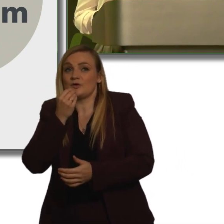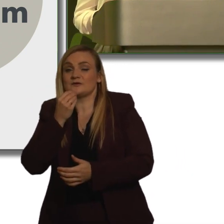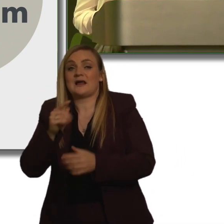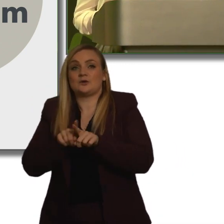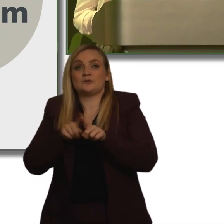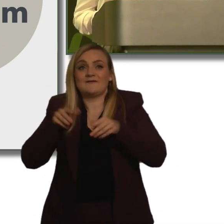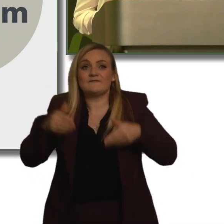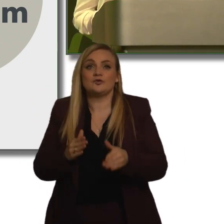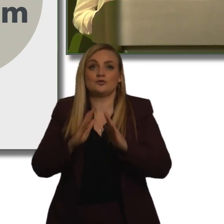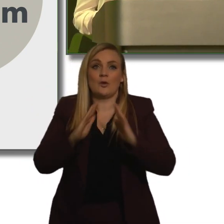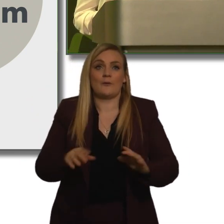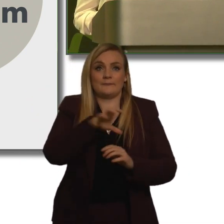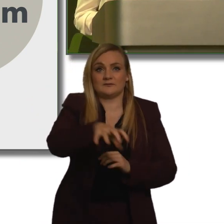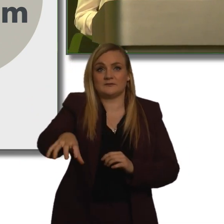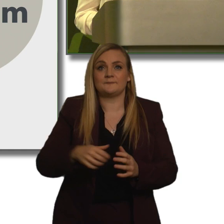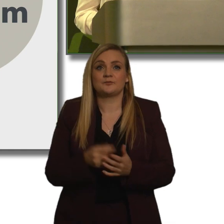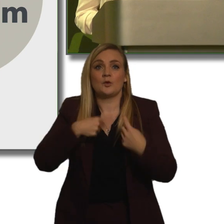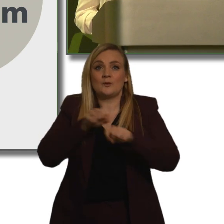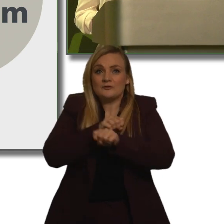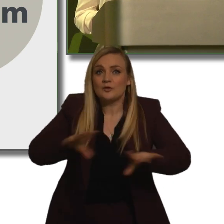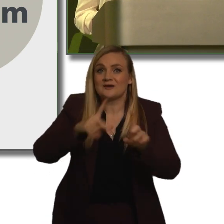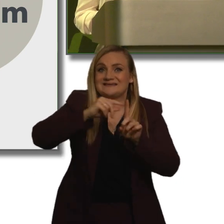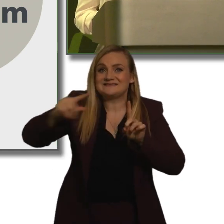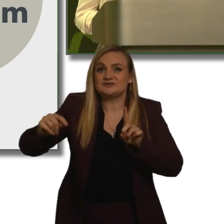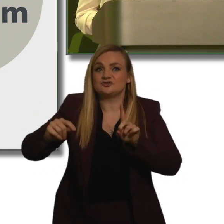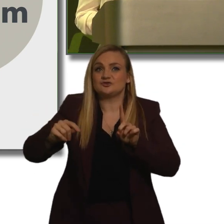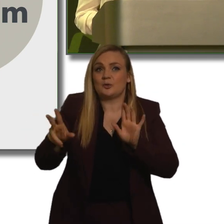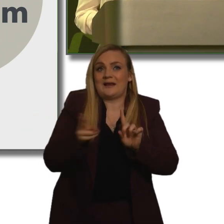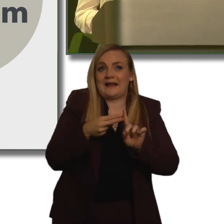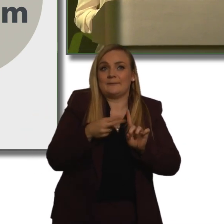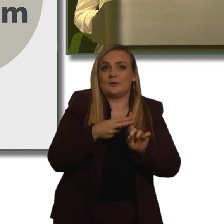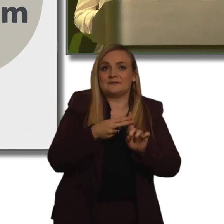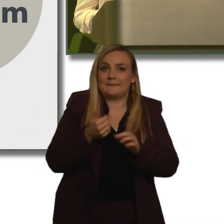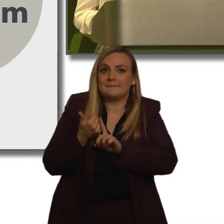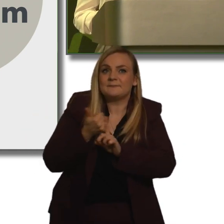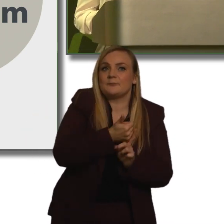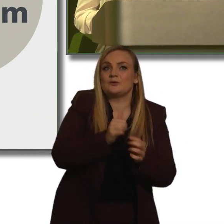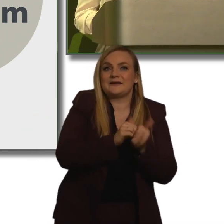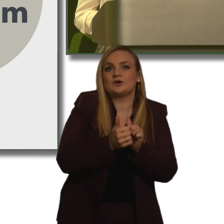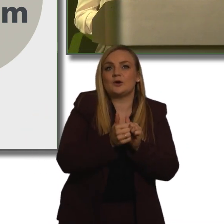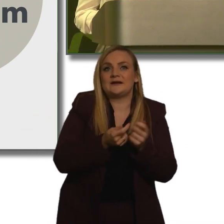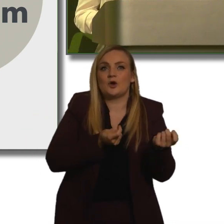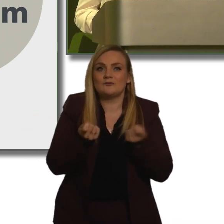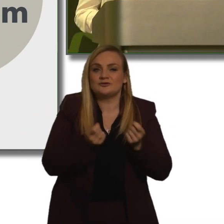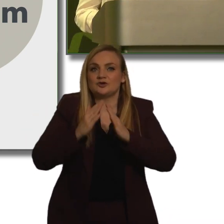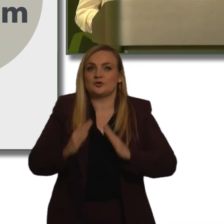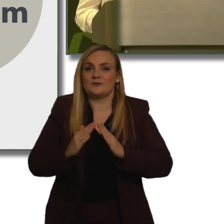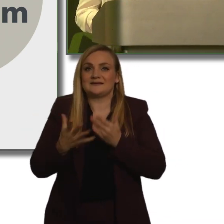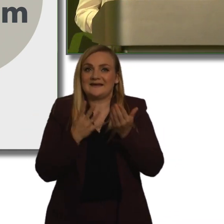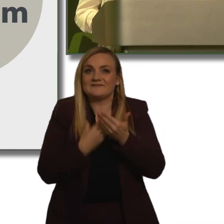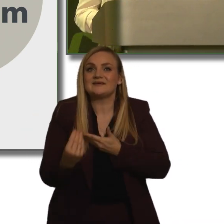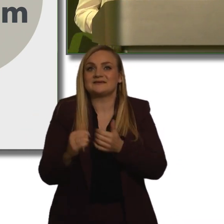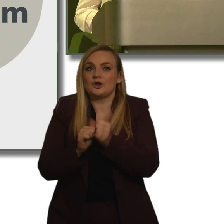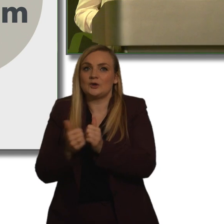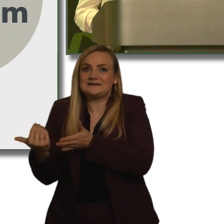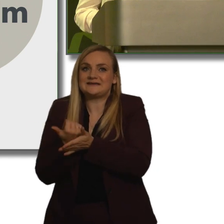better support colleagues operationally in stores, invested in colleague safety, and furthered our solar rollout to support our short to